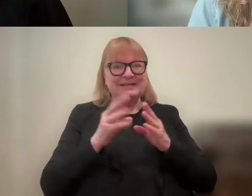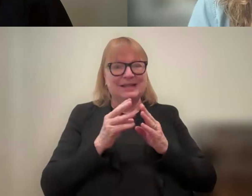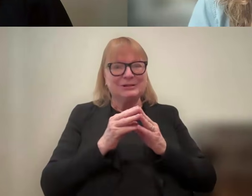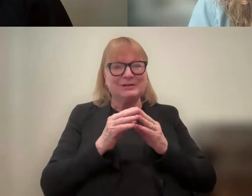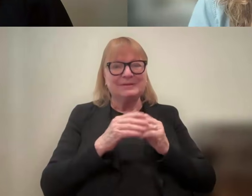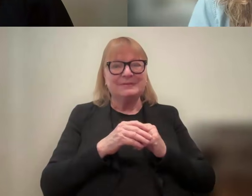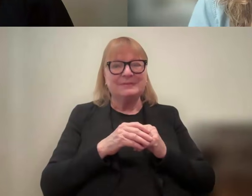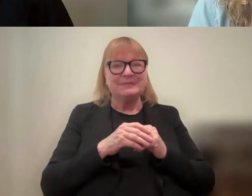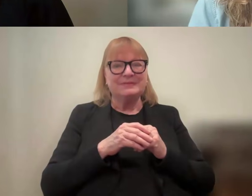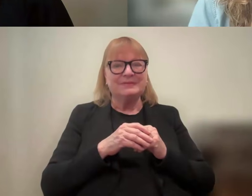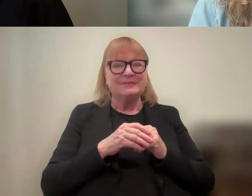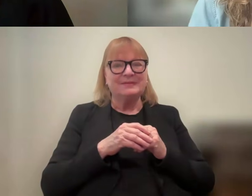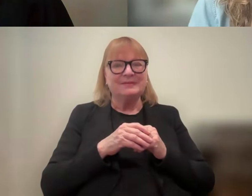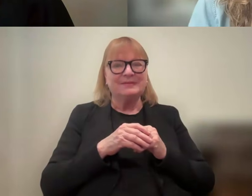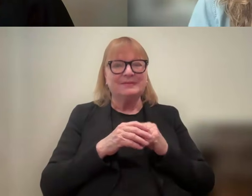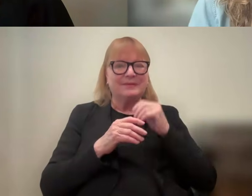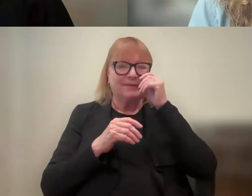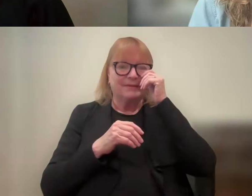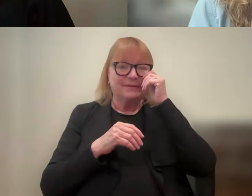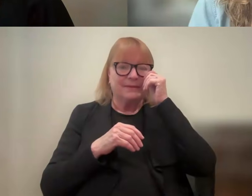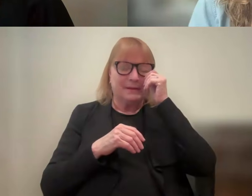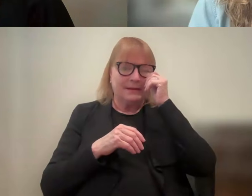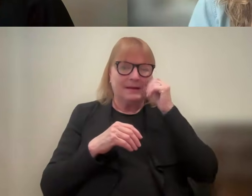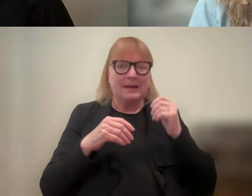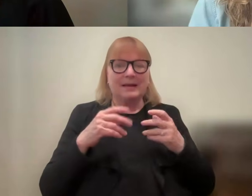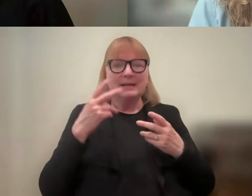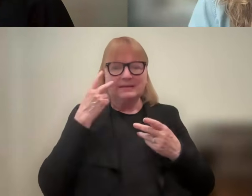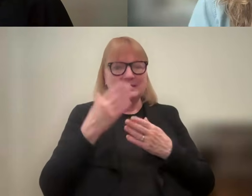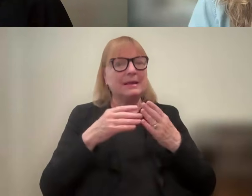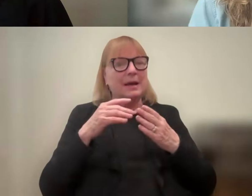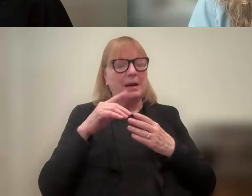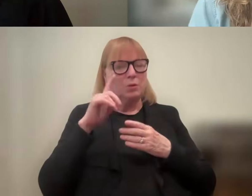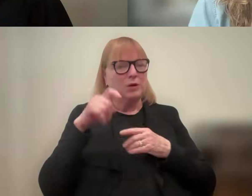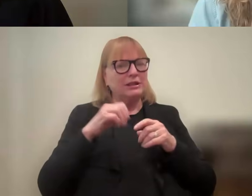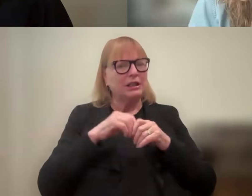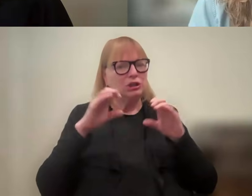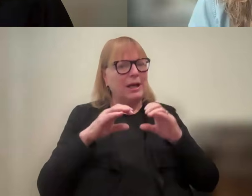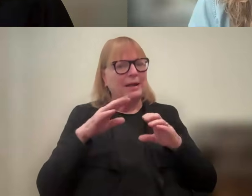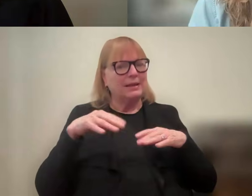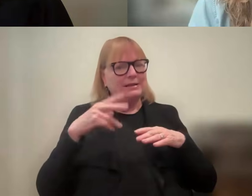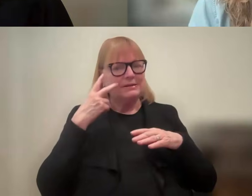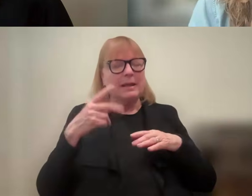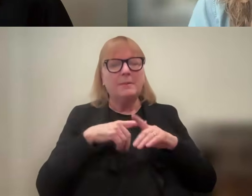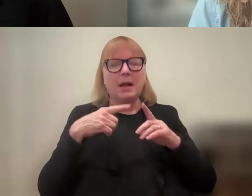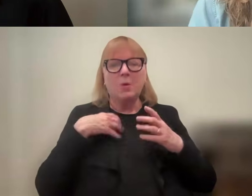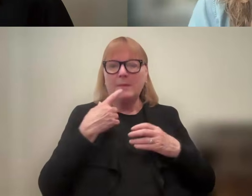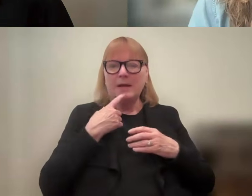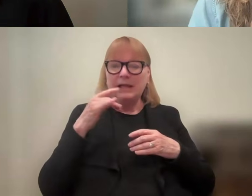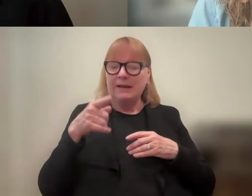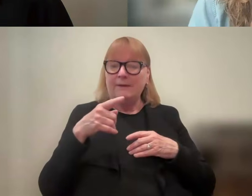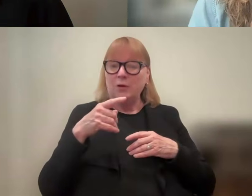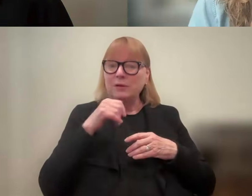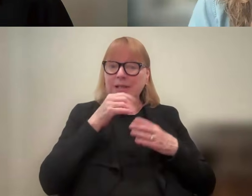session. Um, I haven't seen some questions about this in the chat, but I do just want to mention that if you